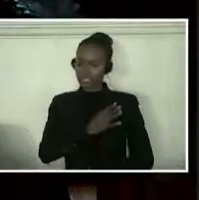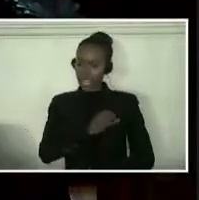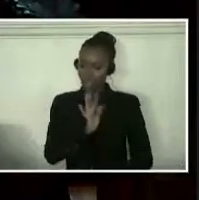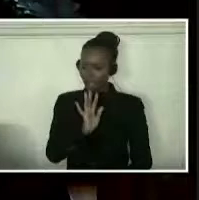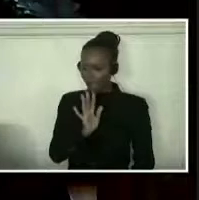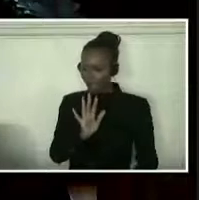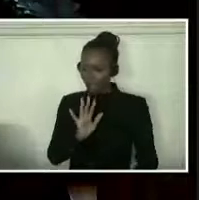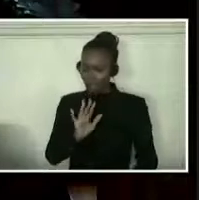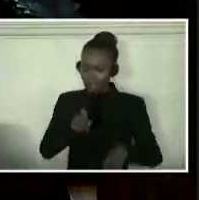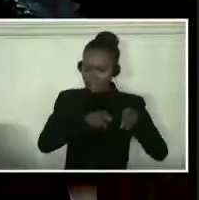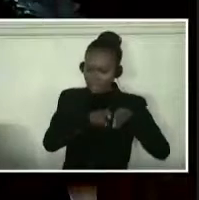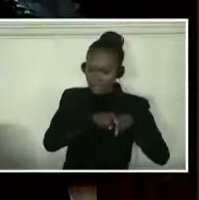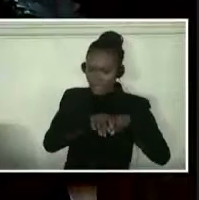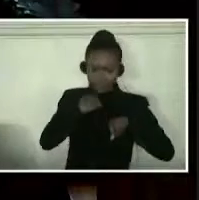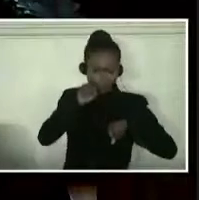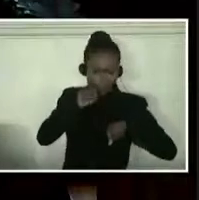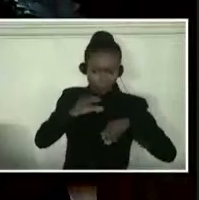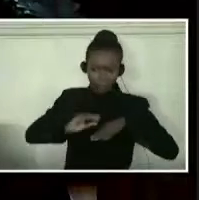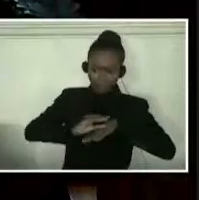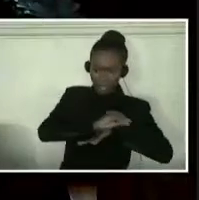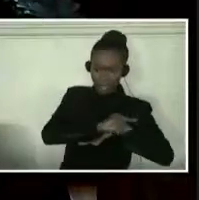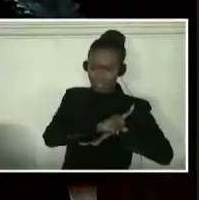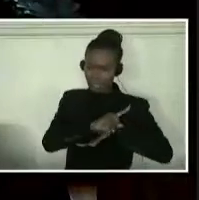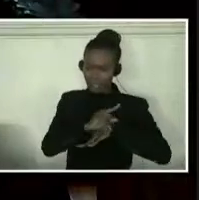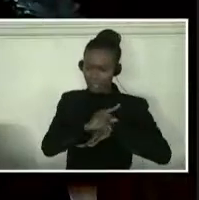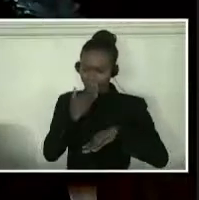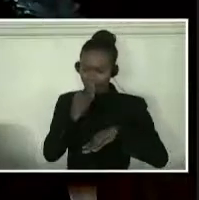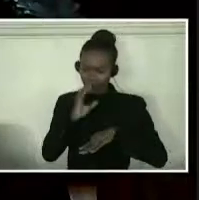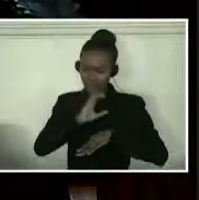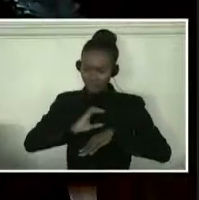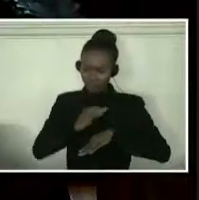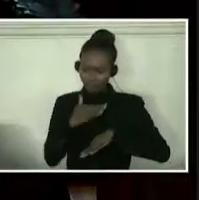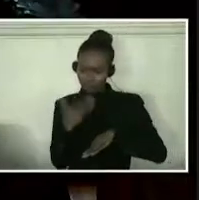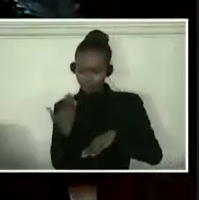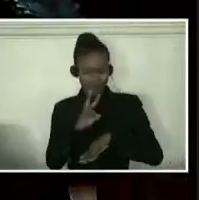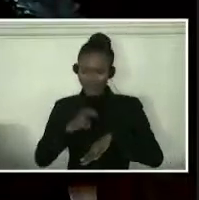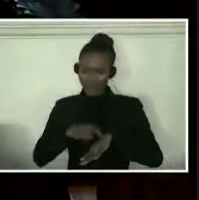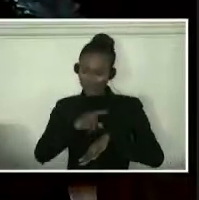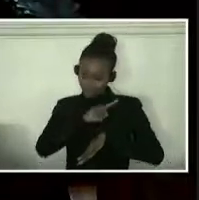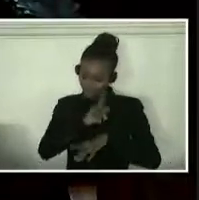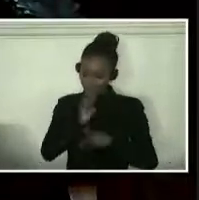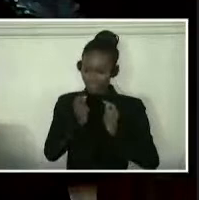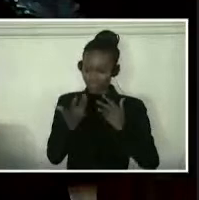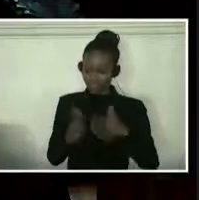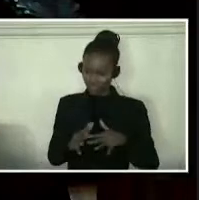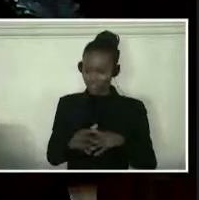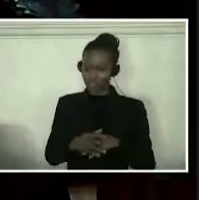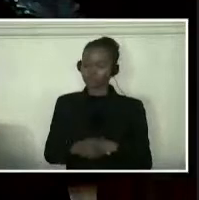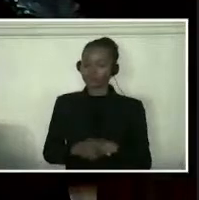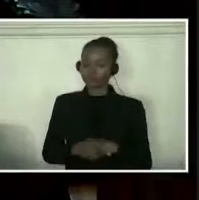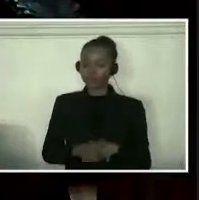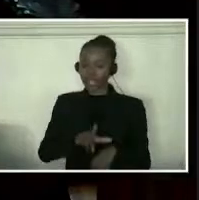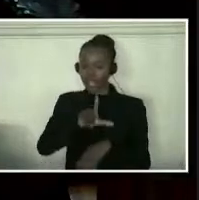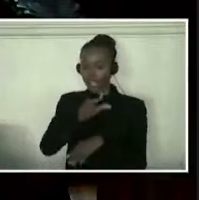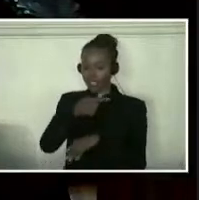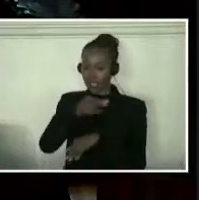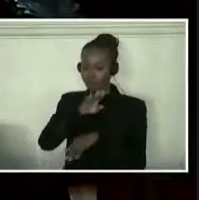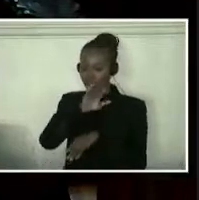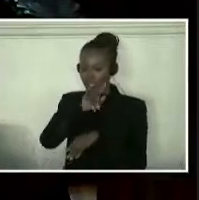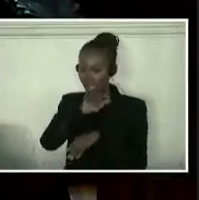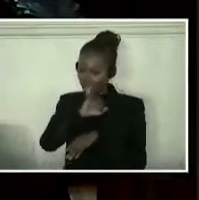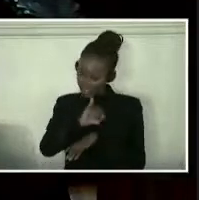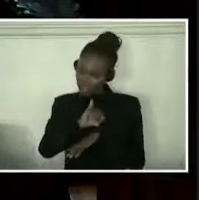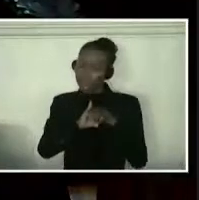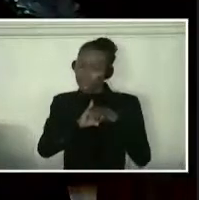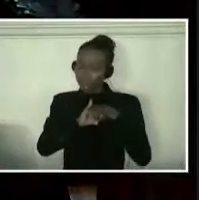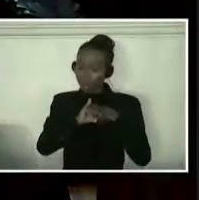especially to food foreign attending the health news of lgbtqi plus community section 27 of